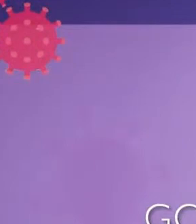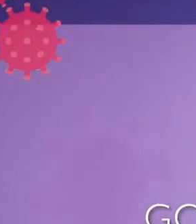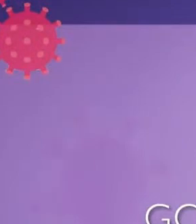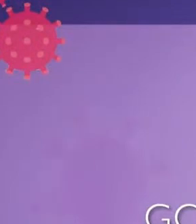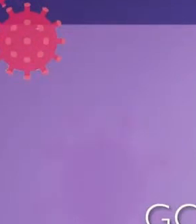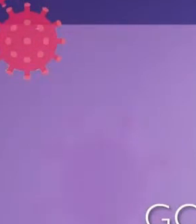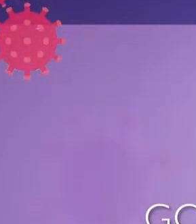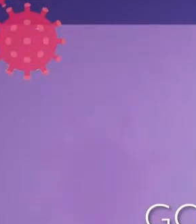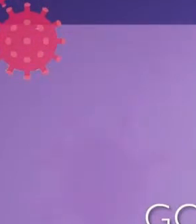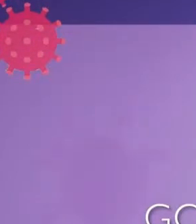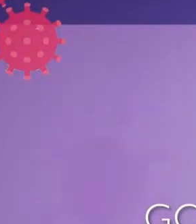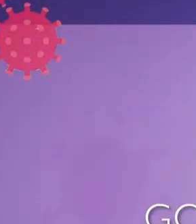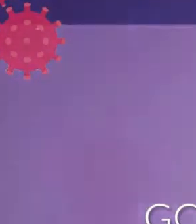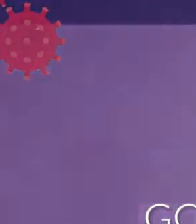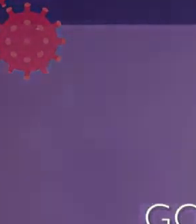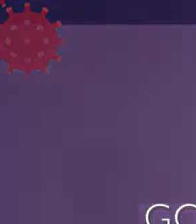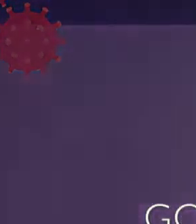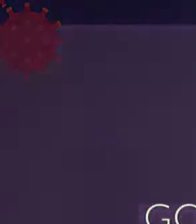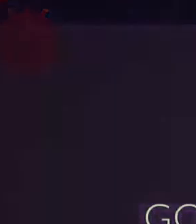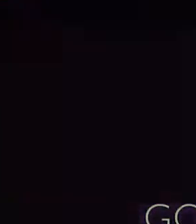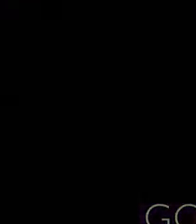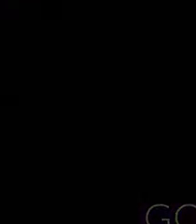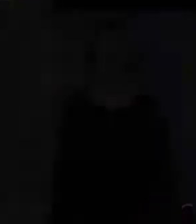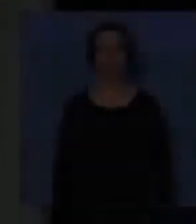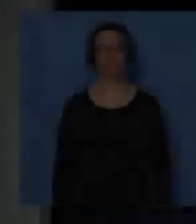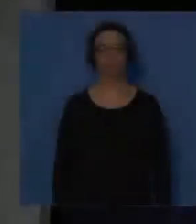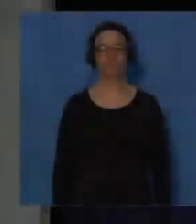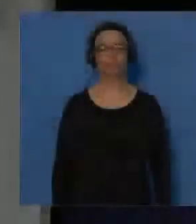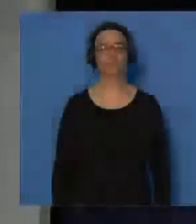A message from the Ministry of Health.